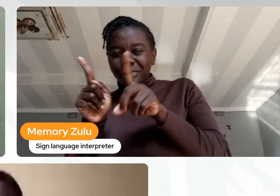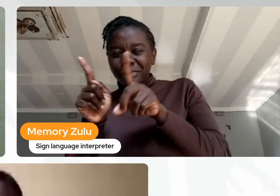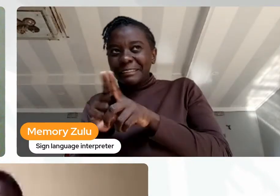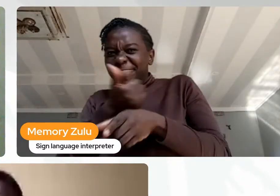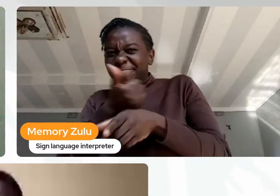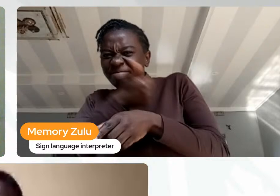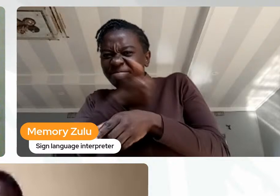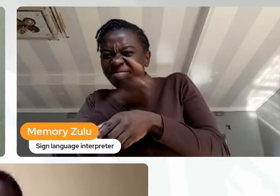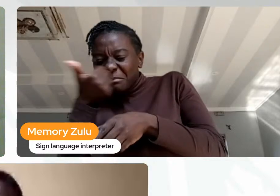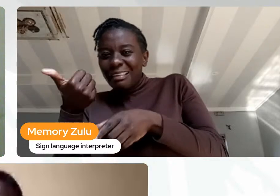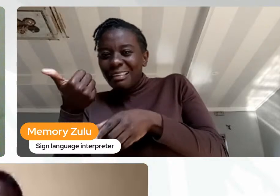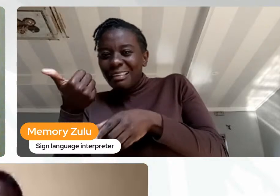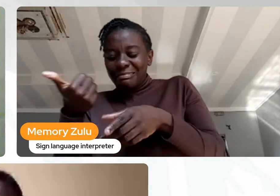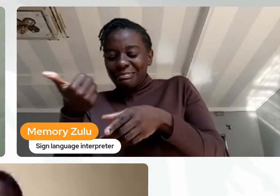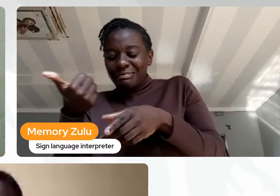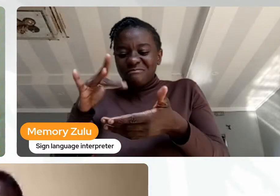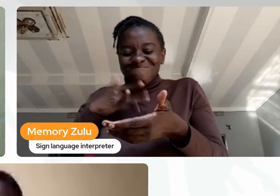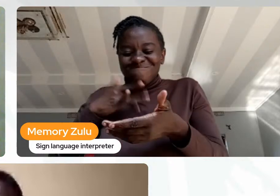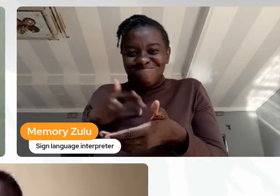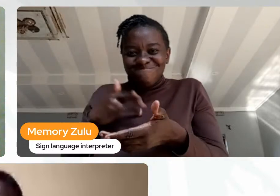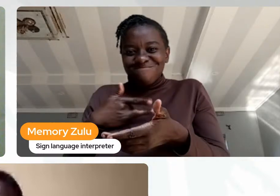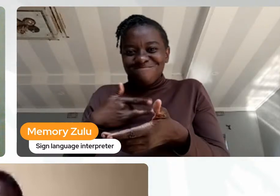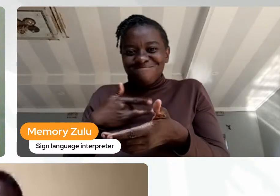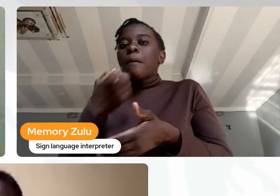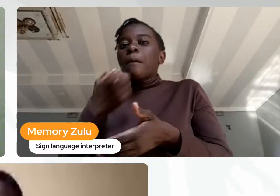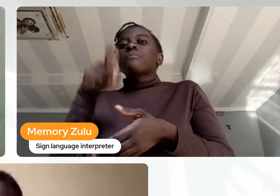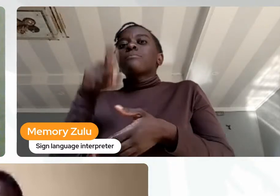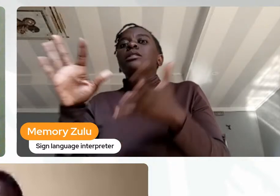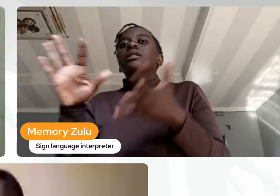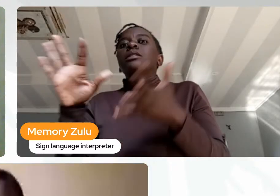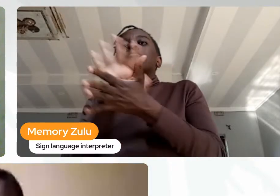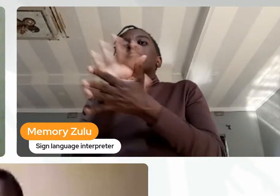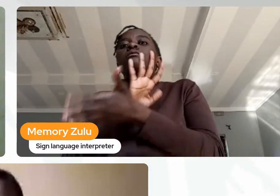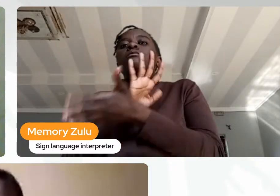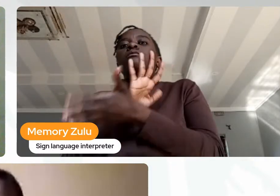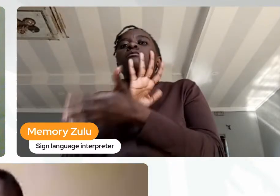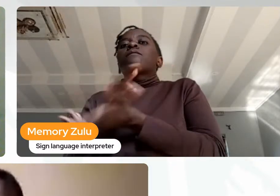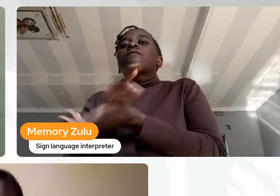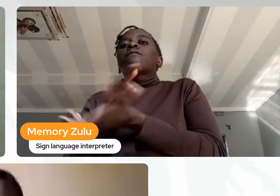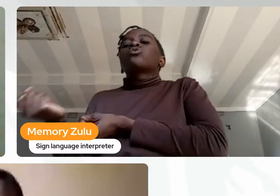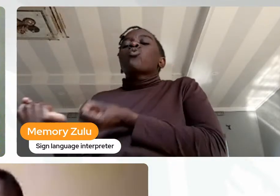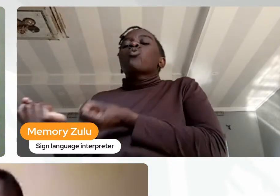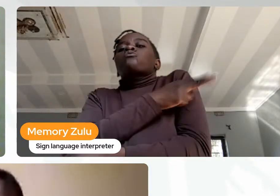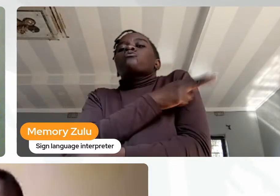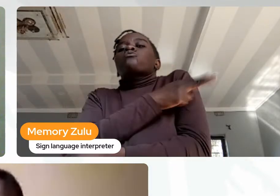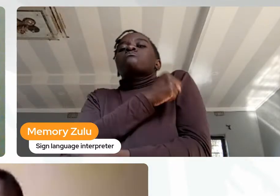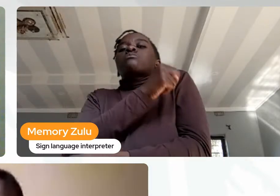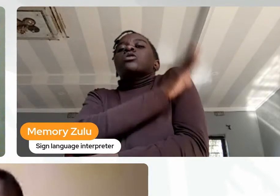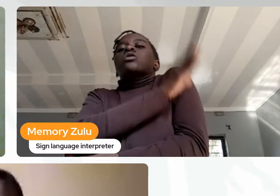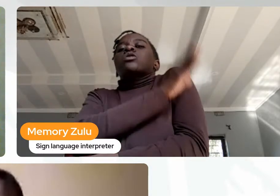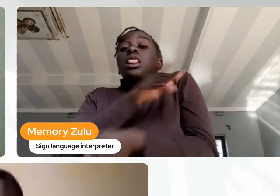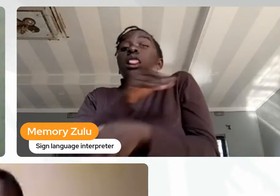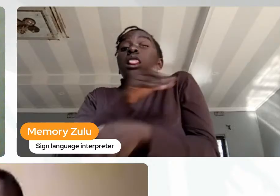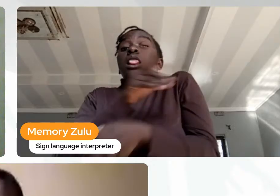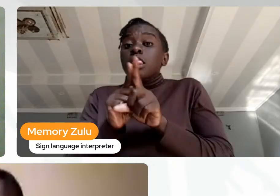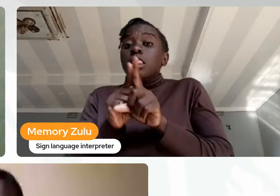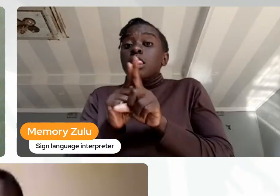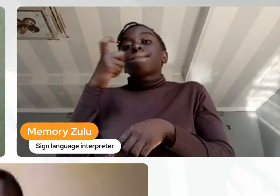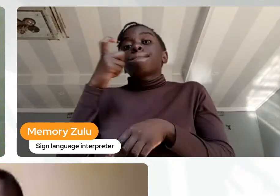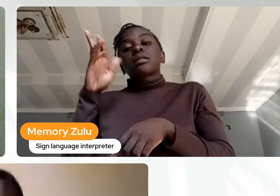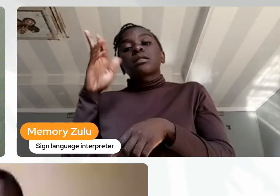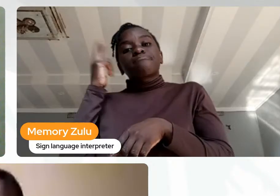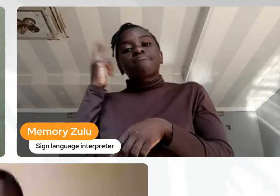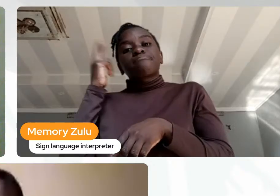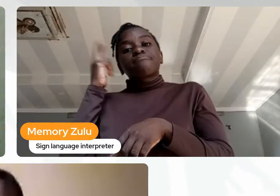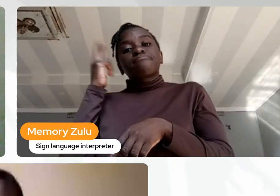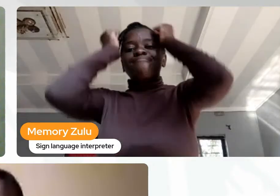So thank you, Margaret. And it was a pleasure for inviting me to this show. And I'm